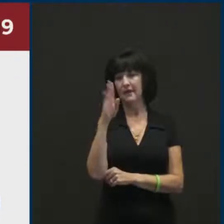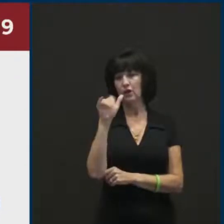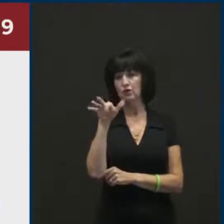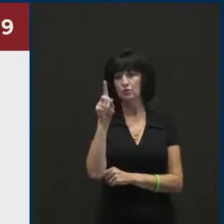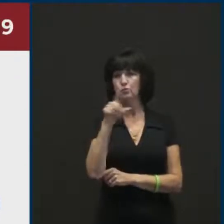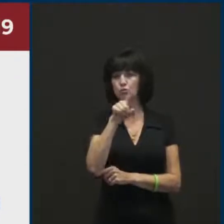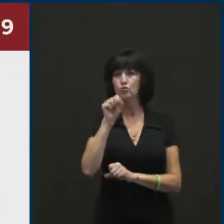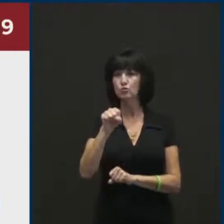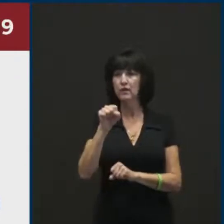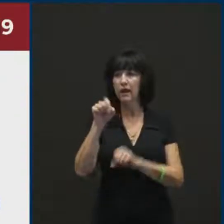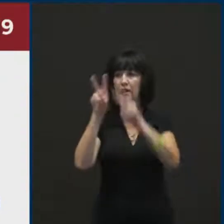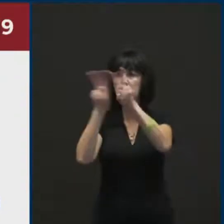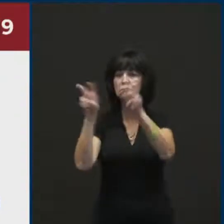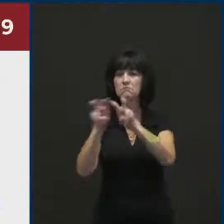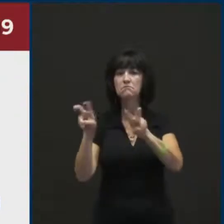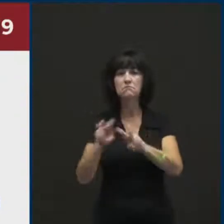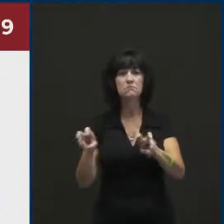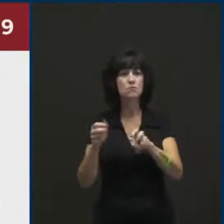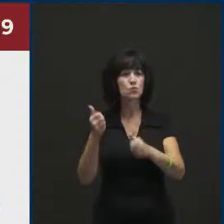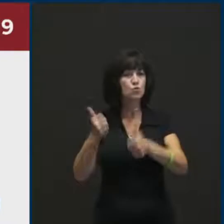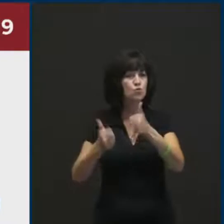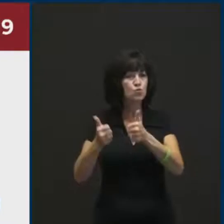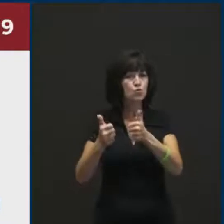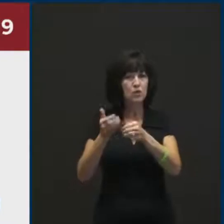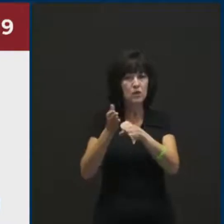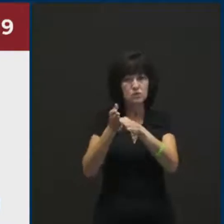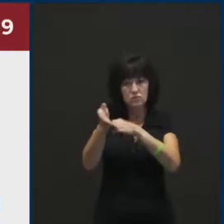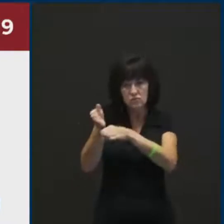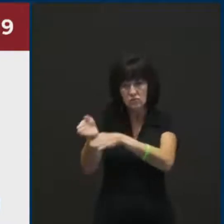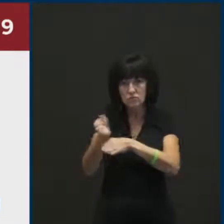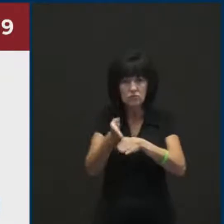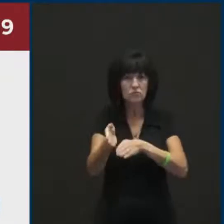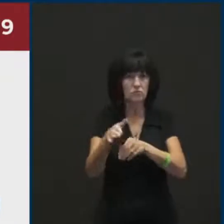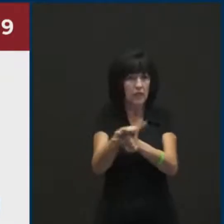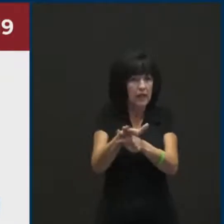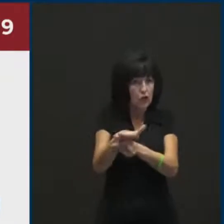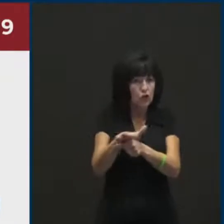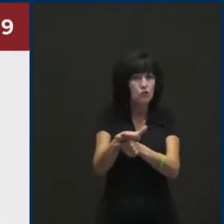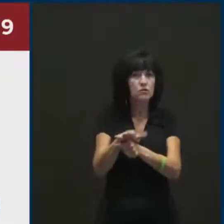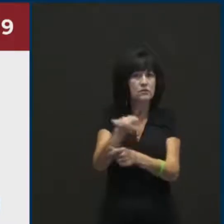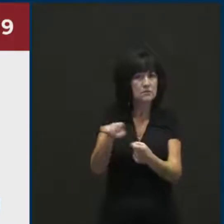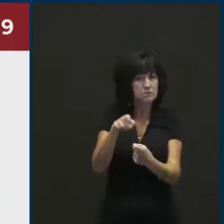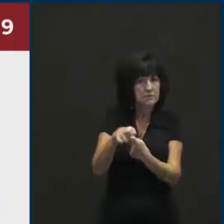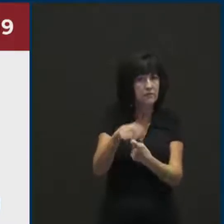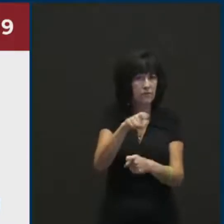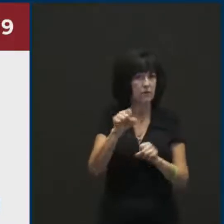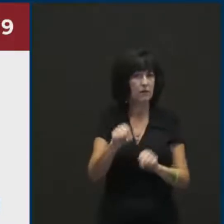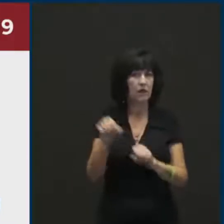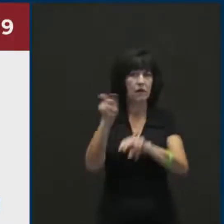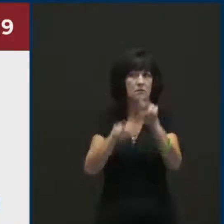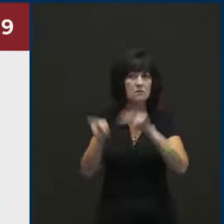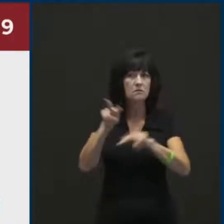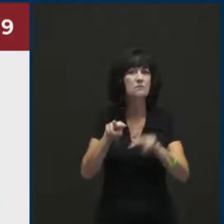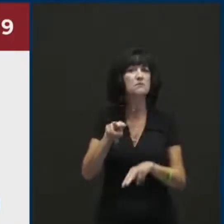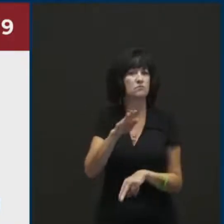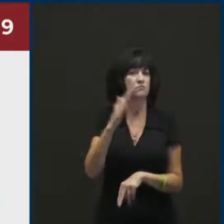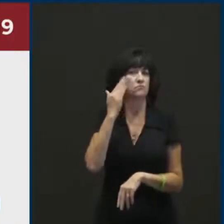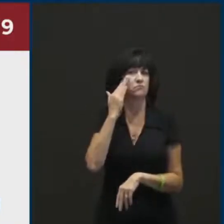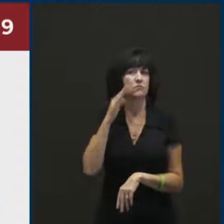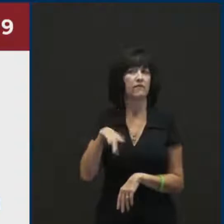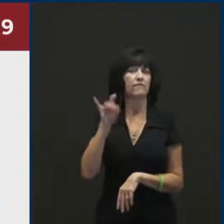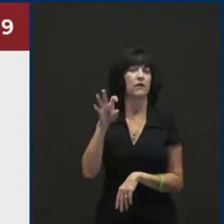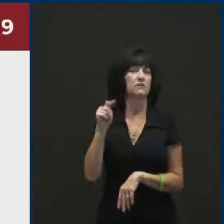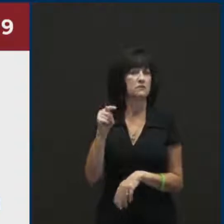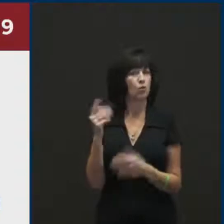the My Healthy Community website, and find out what the cases are in a particular town,